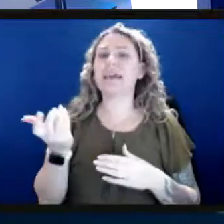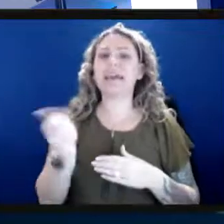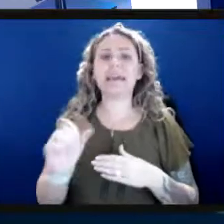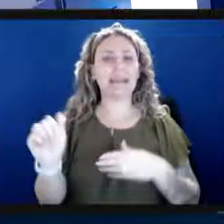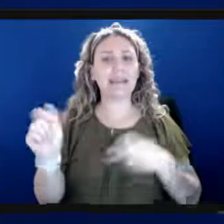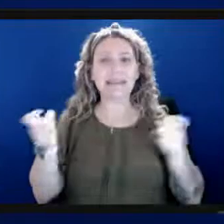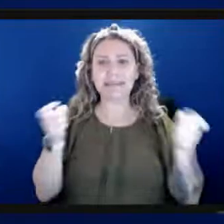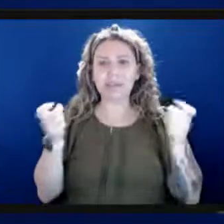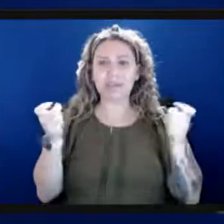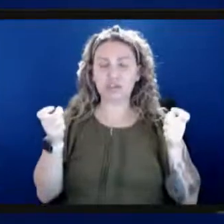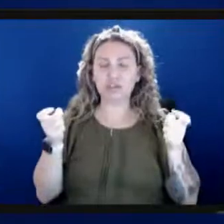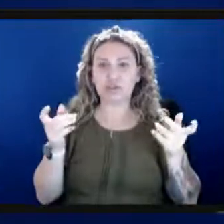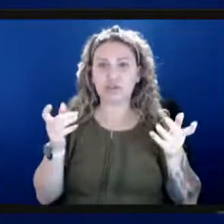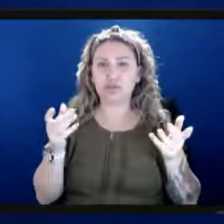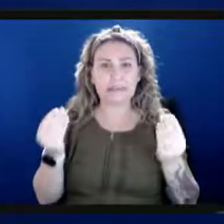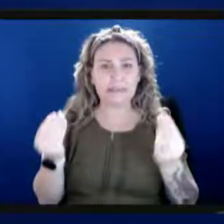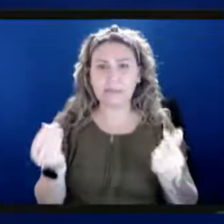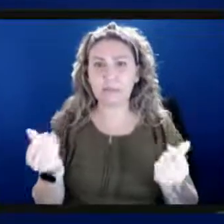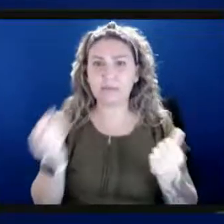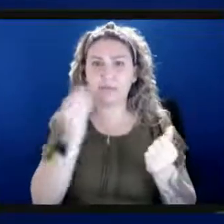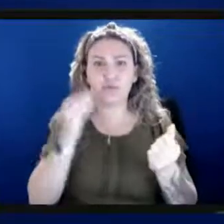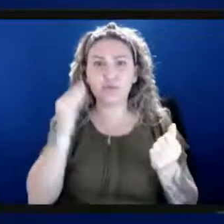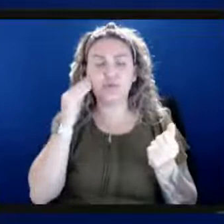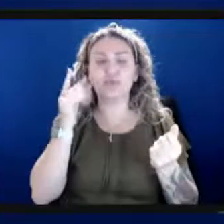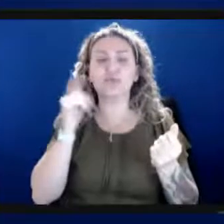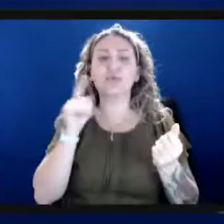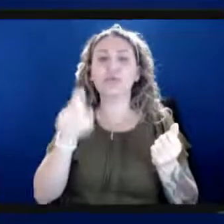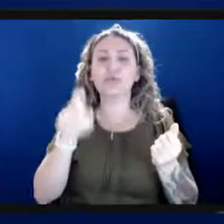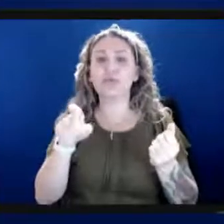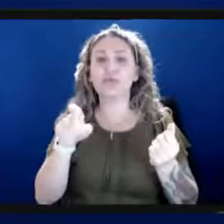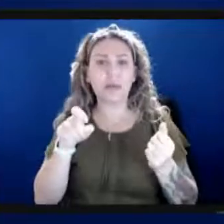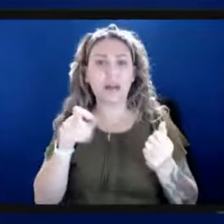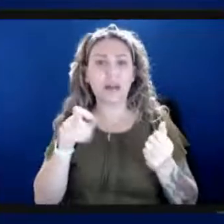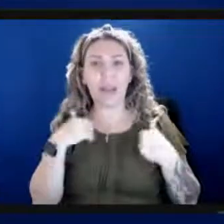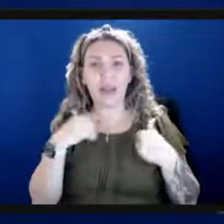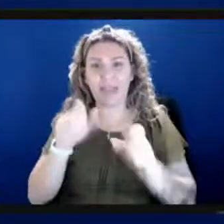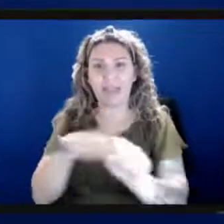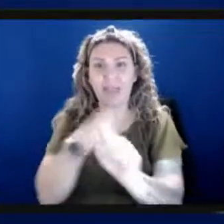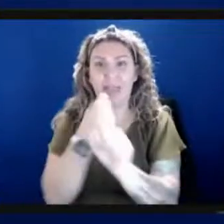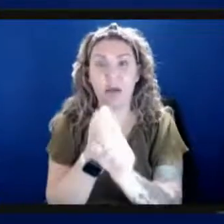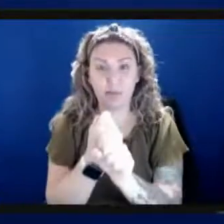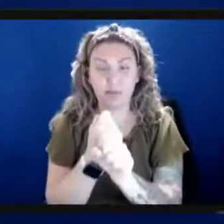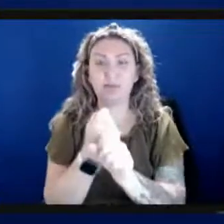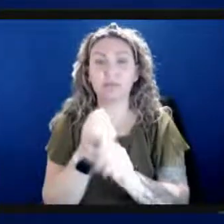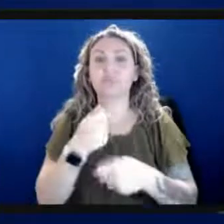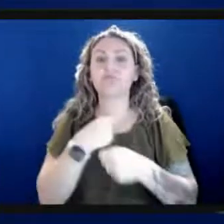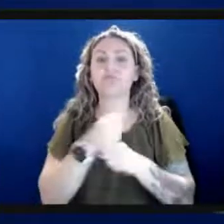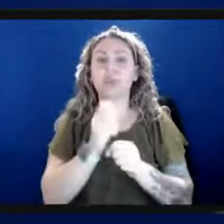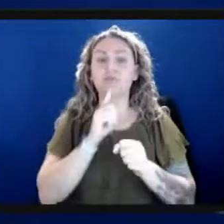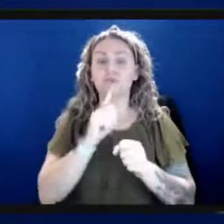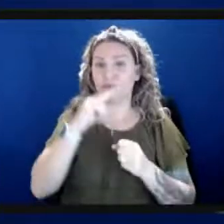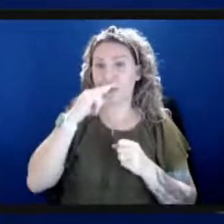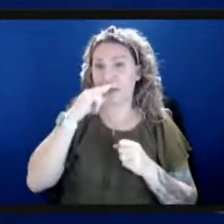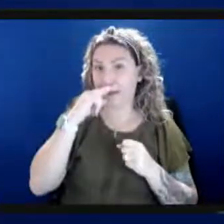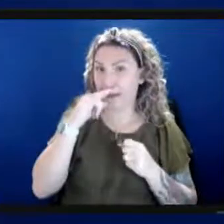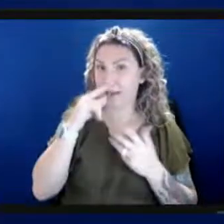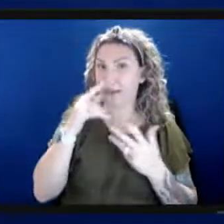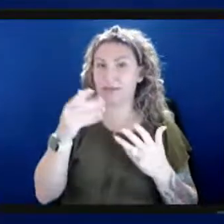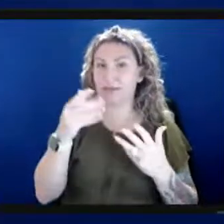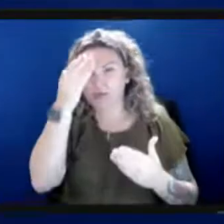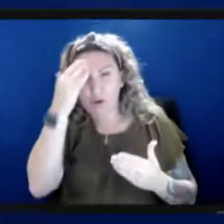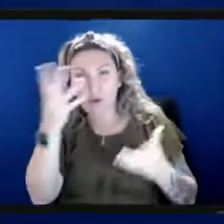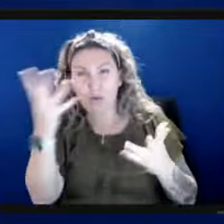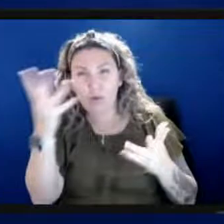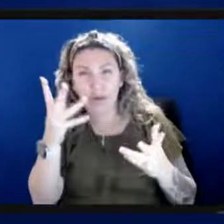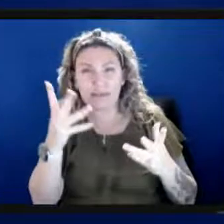want to make sure that you have access to naloxone for sure. You make sure that the kids are aware, the kids know what the